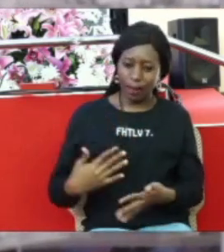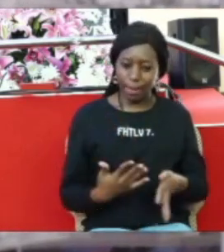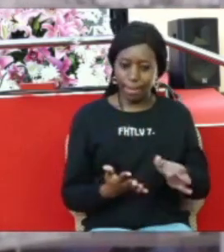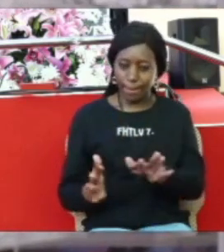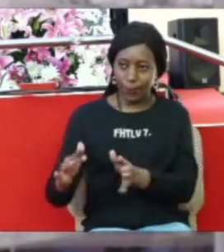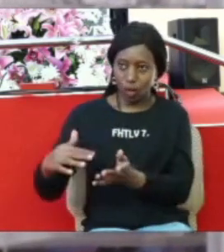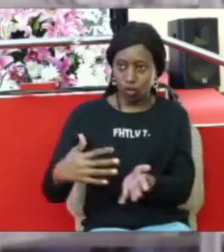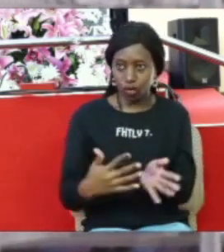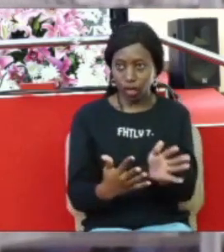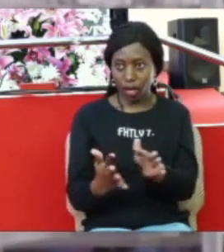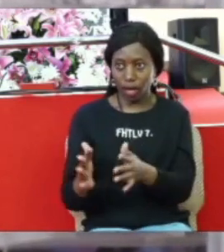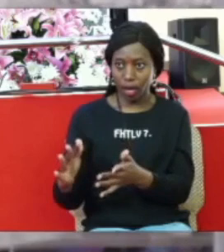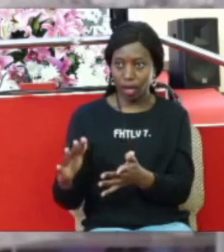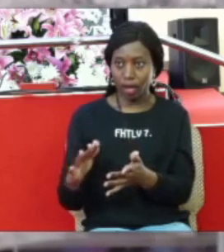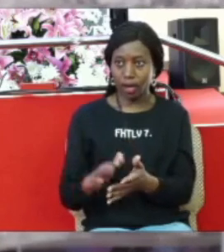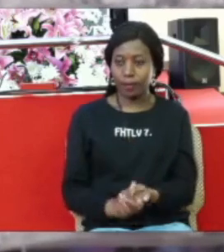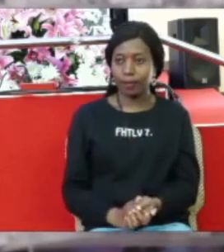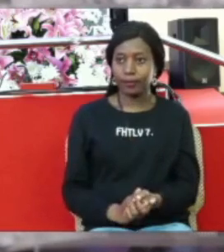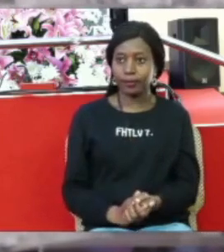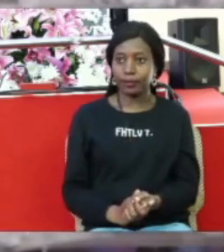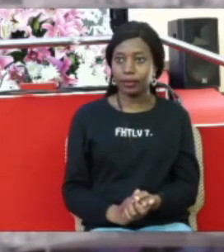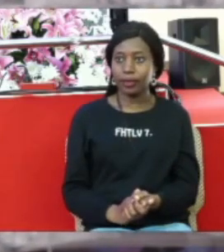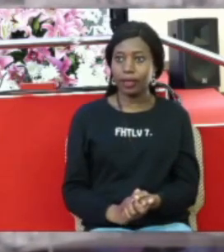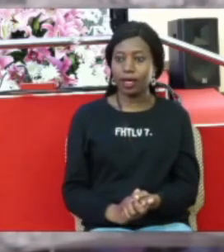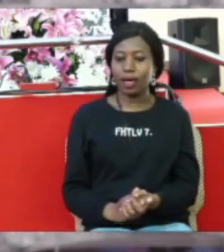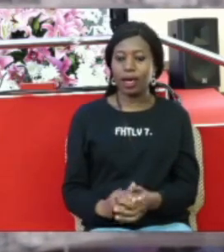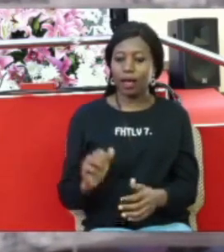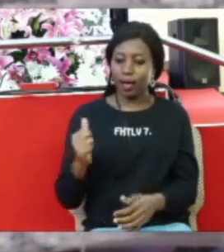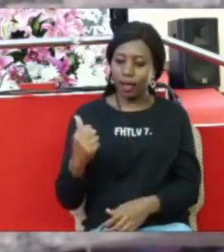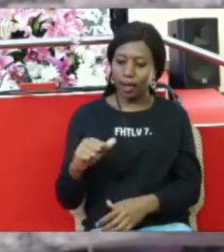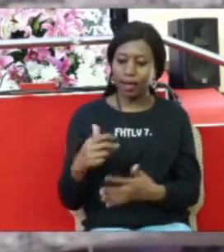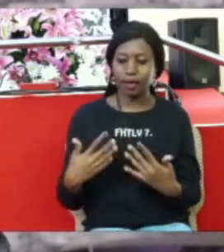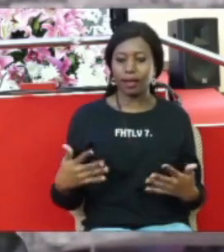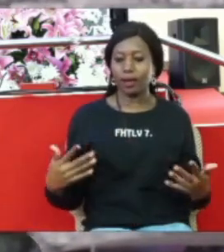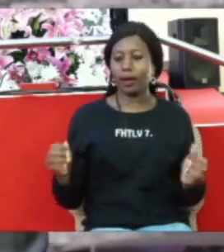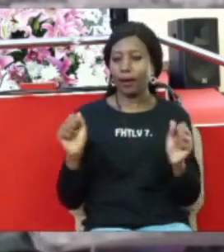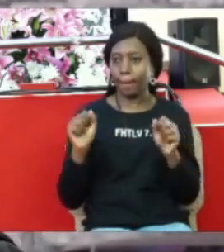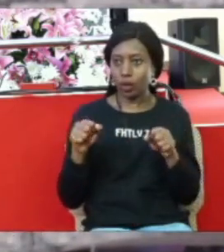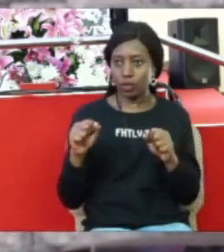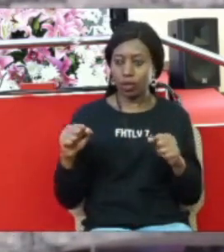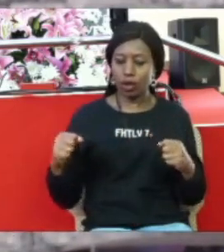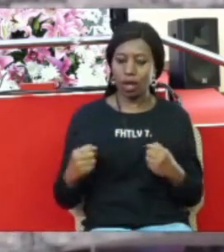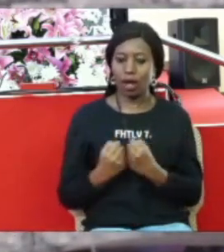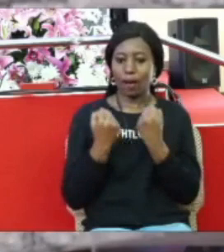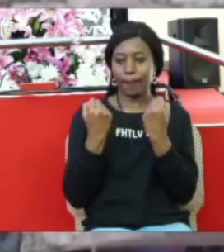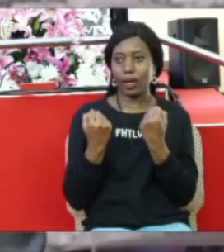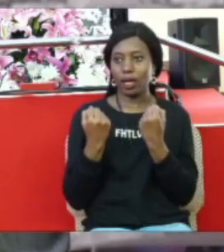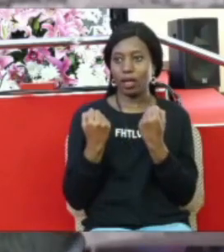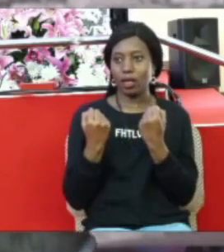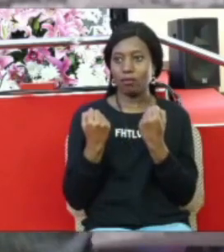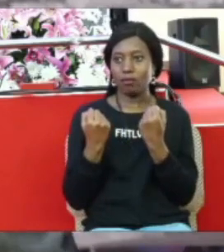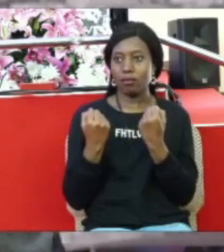Ah, bwana usigoje. Wacha kuigoje. Anything can happen in between. The pirates can appear